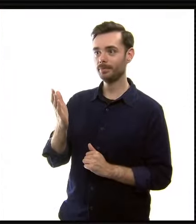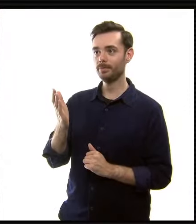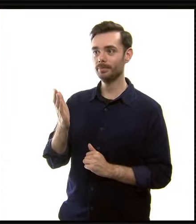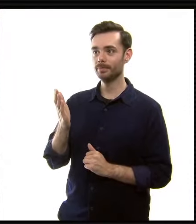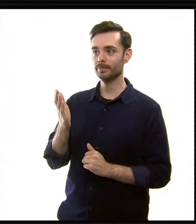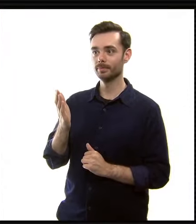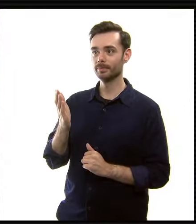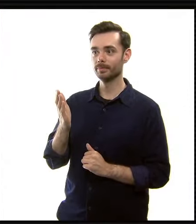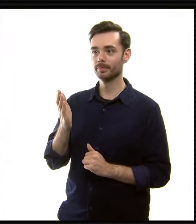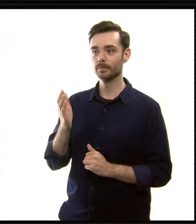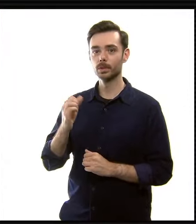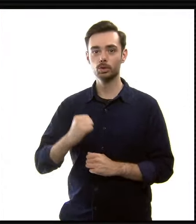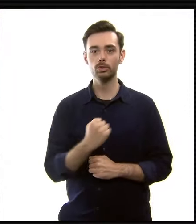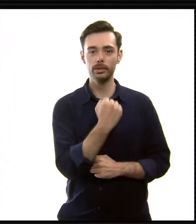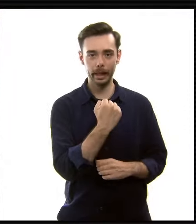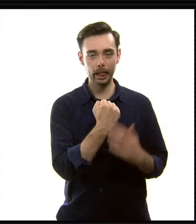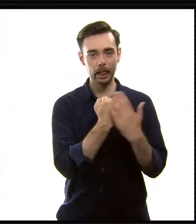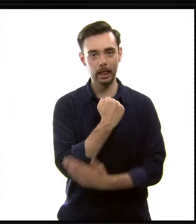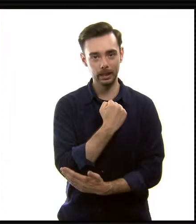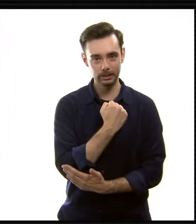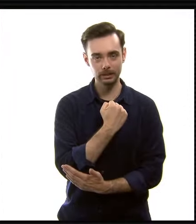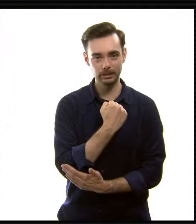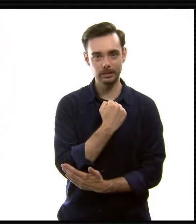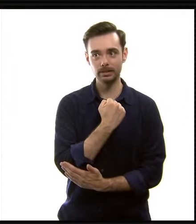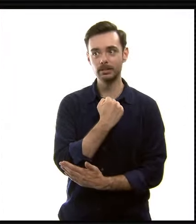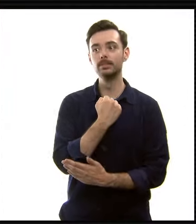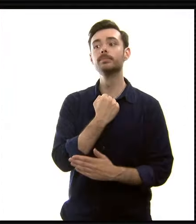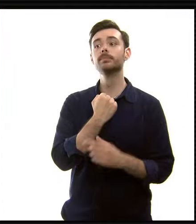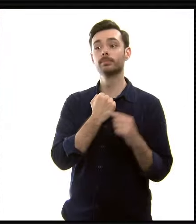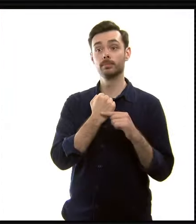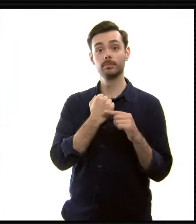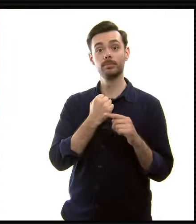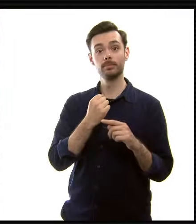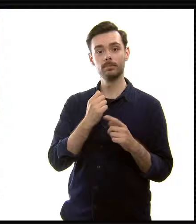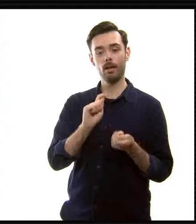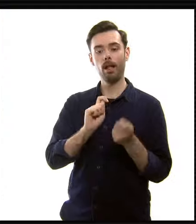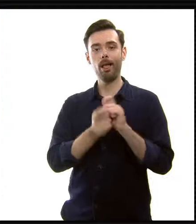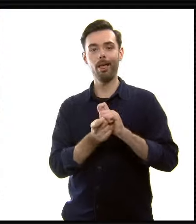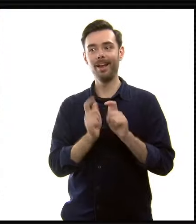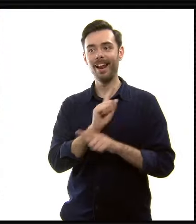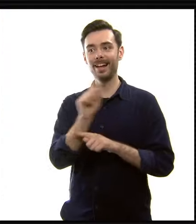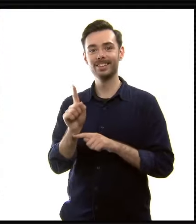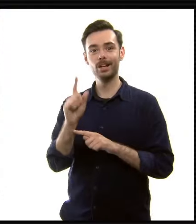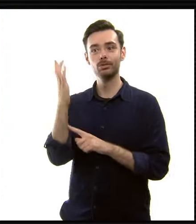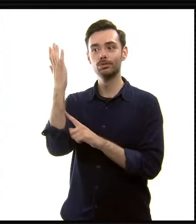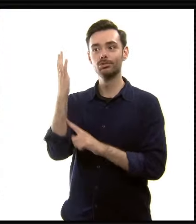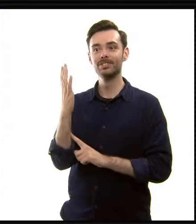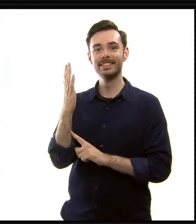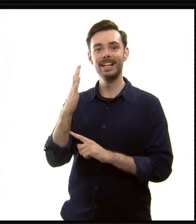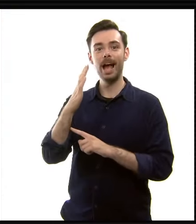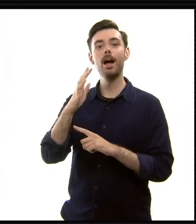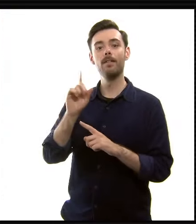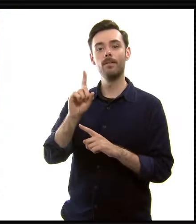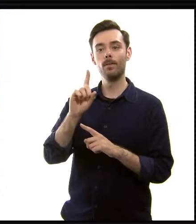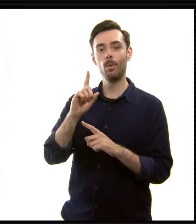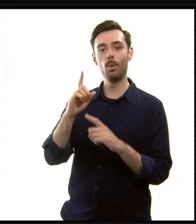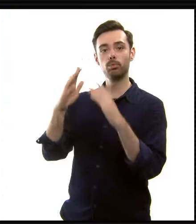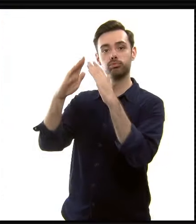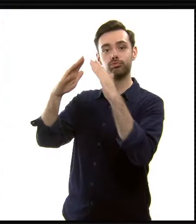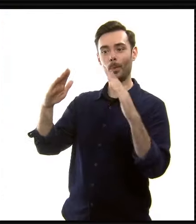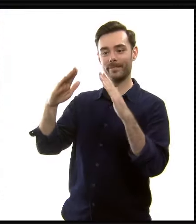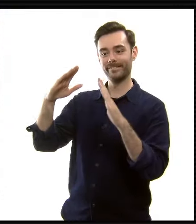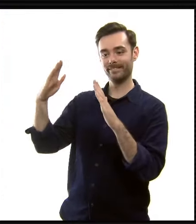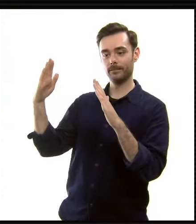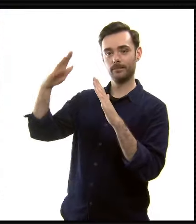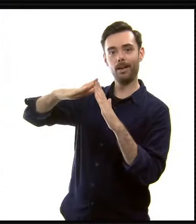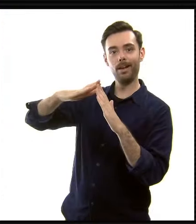The Force Awakens was later used in the LEGO Ideas Treehouse as an element supporting the roof. It was made possible by